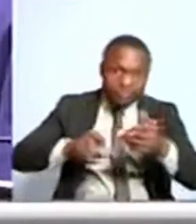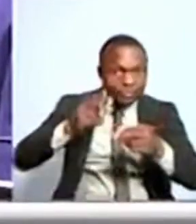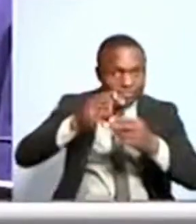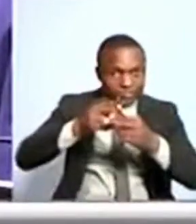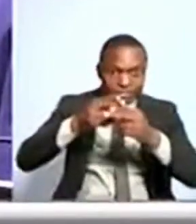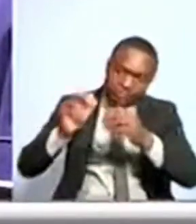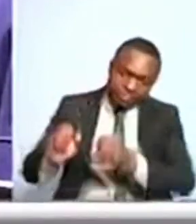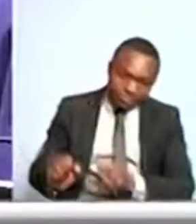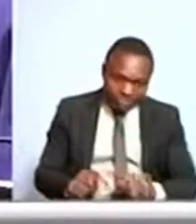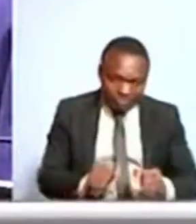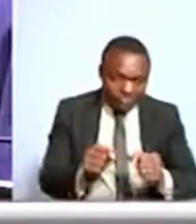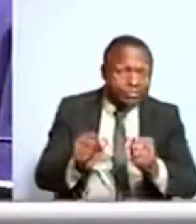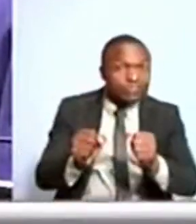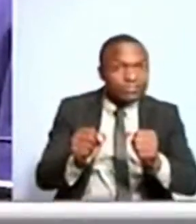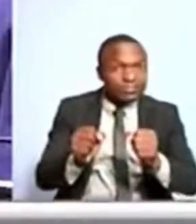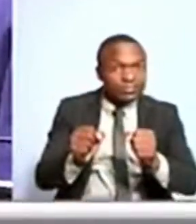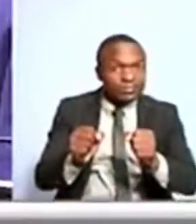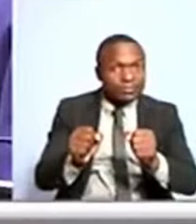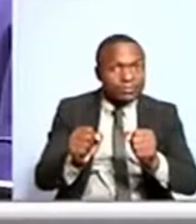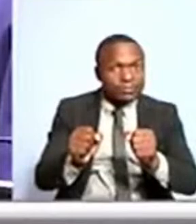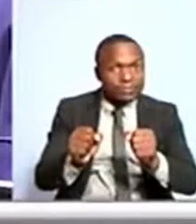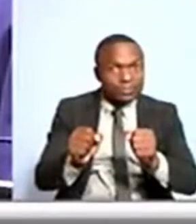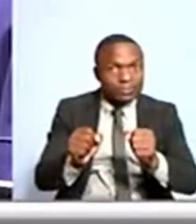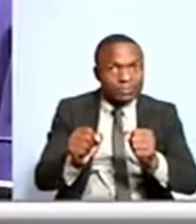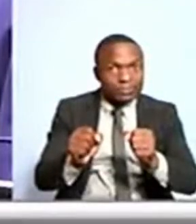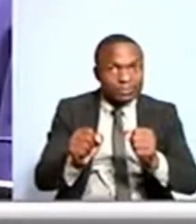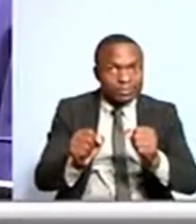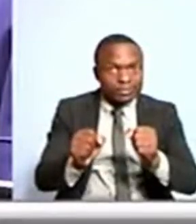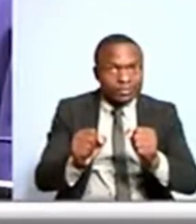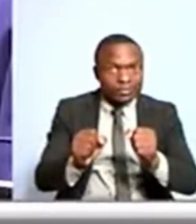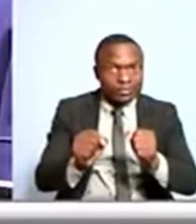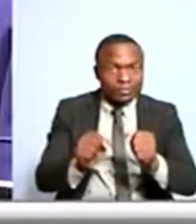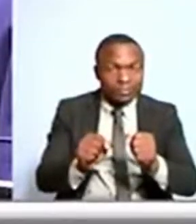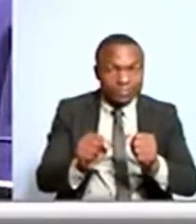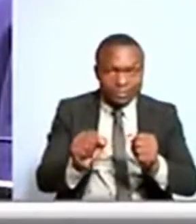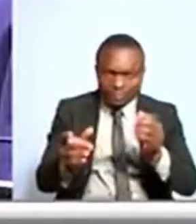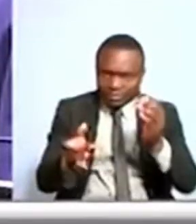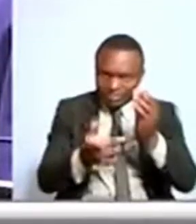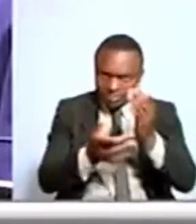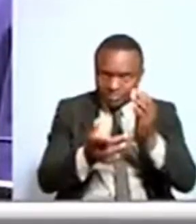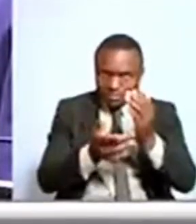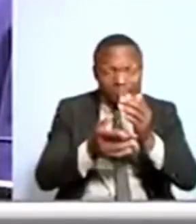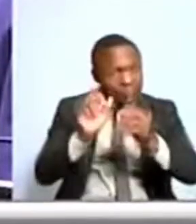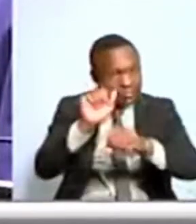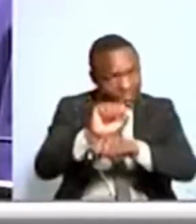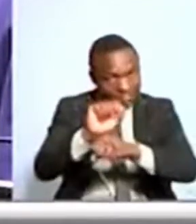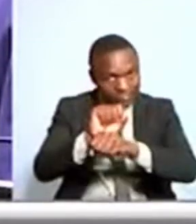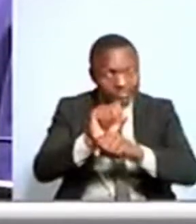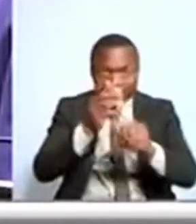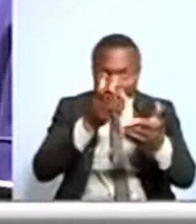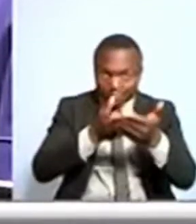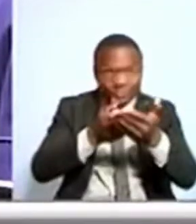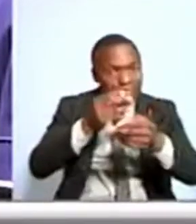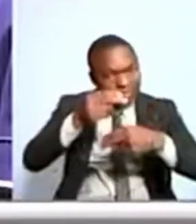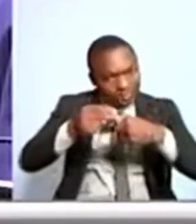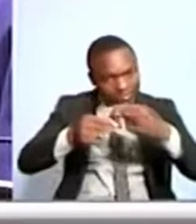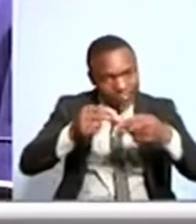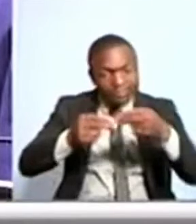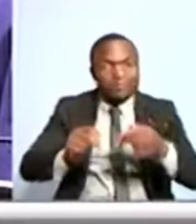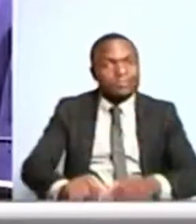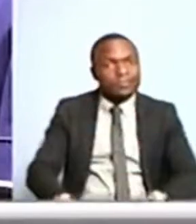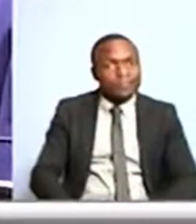system integration, system interoperating. And by this we mean, Madam